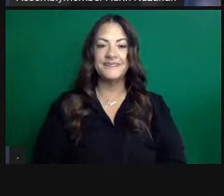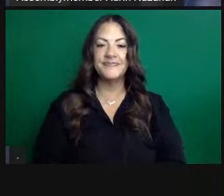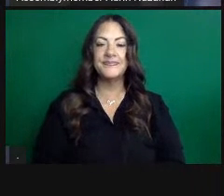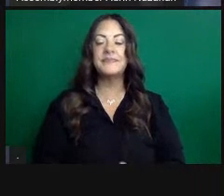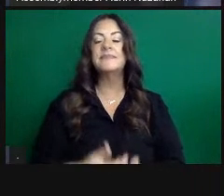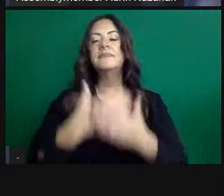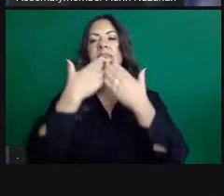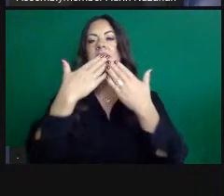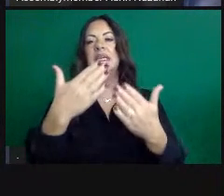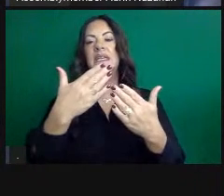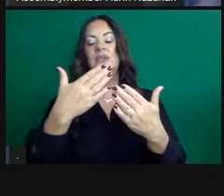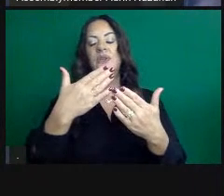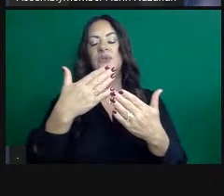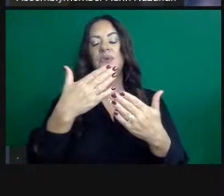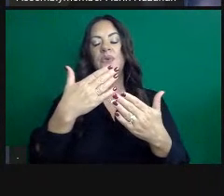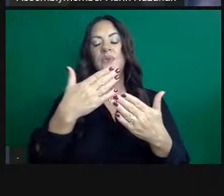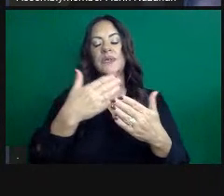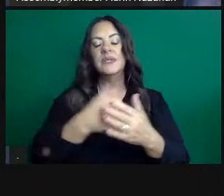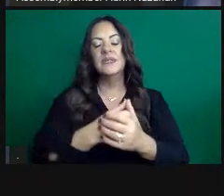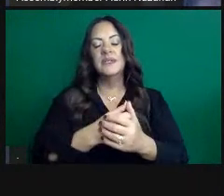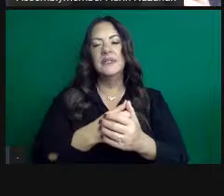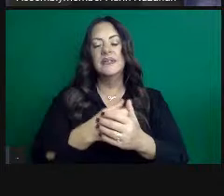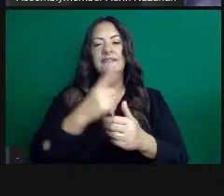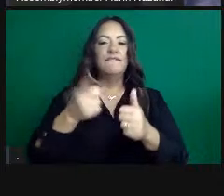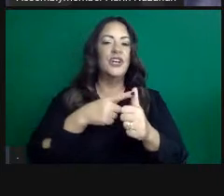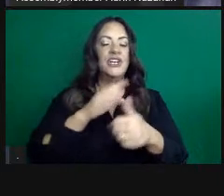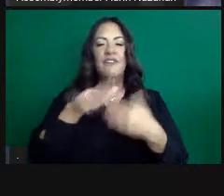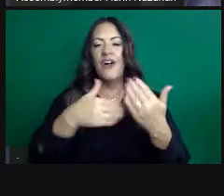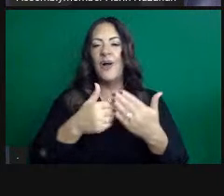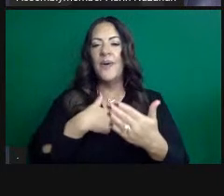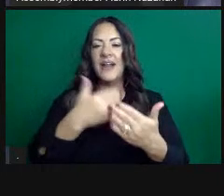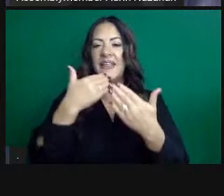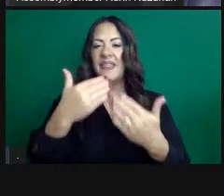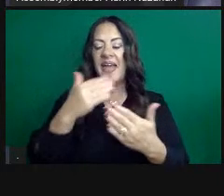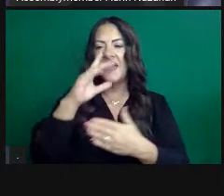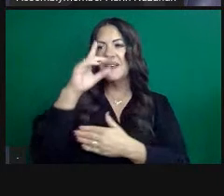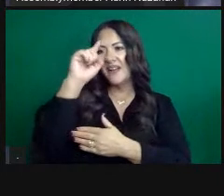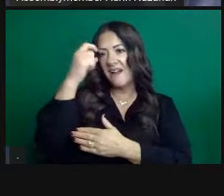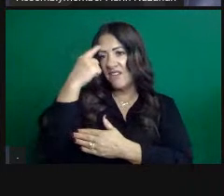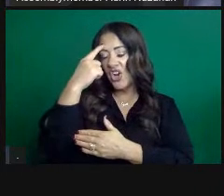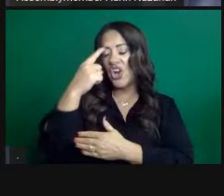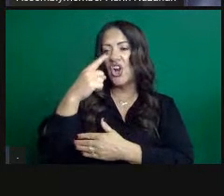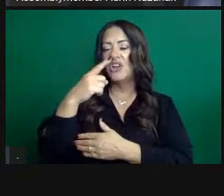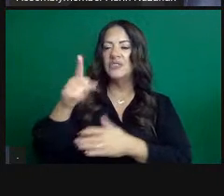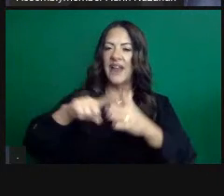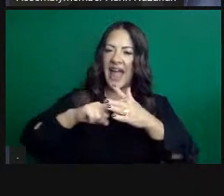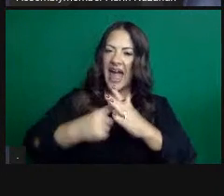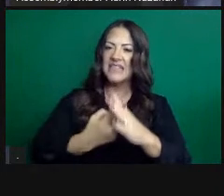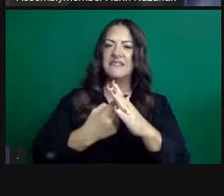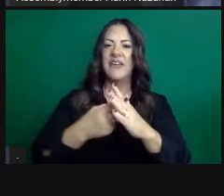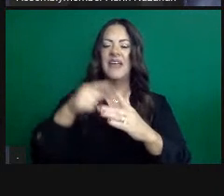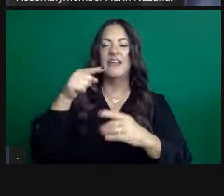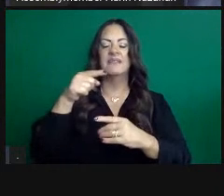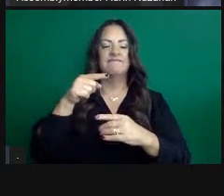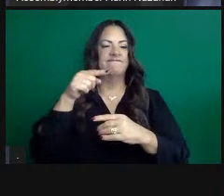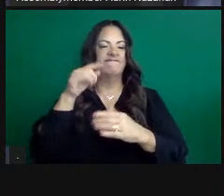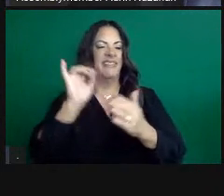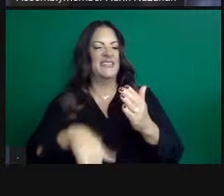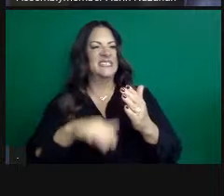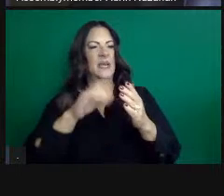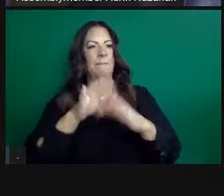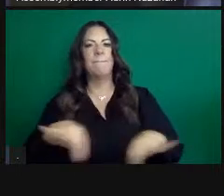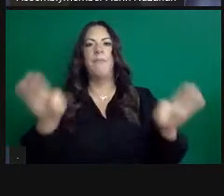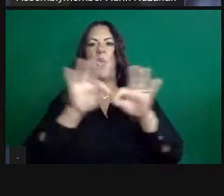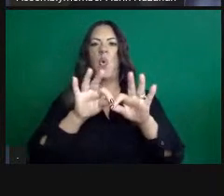Thank you, Secretary Ghali. First of all, just wanted to say thank you to Governor Newsom for activating this critically vital issue